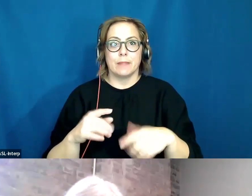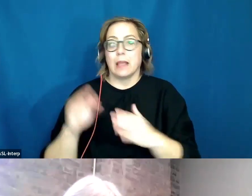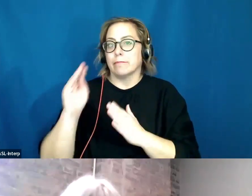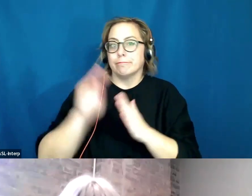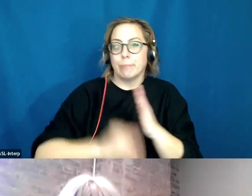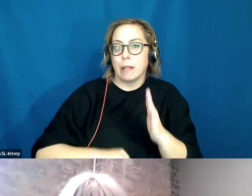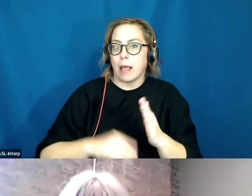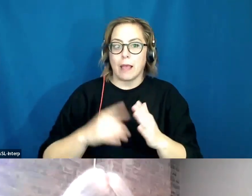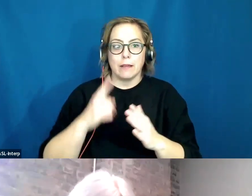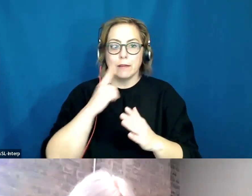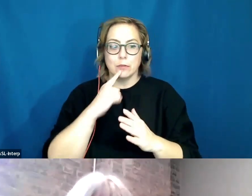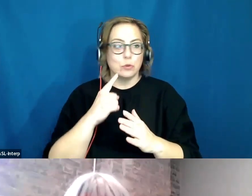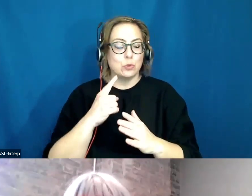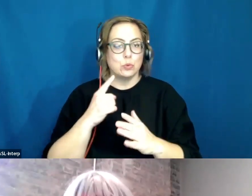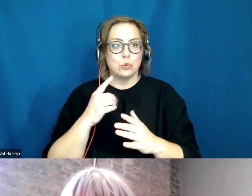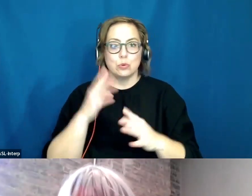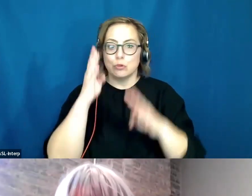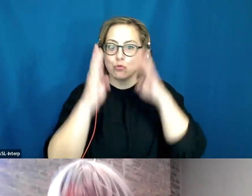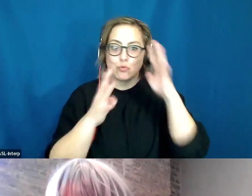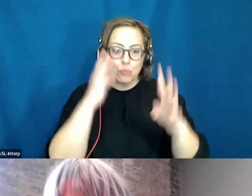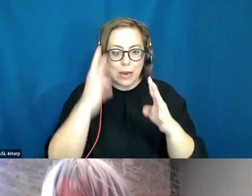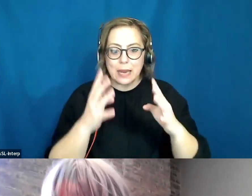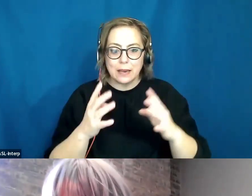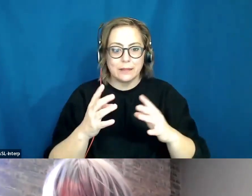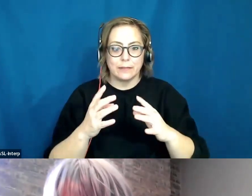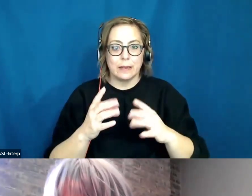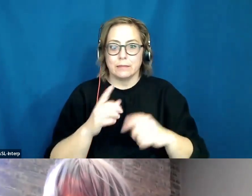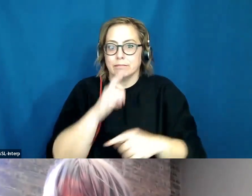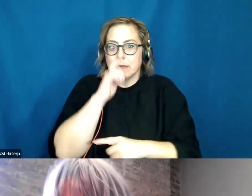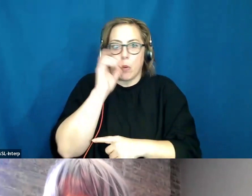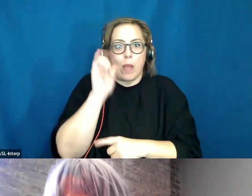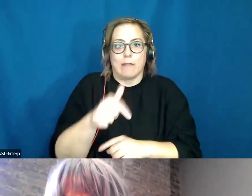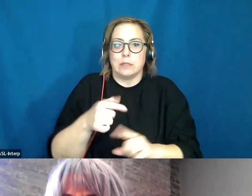to create something non-specific.